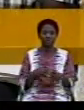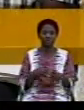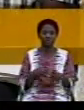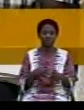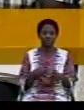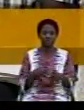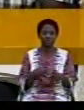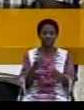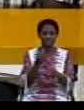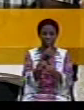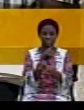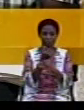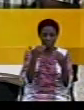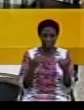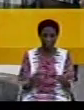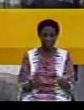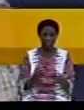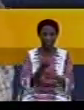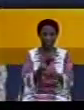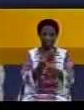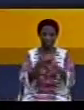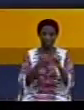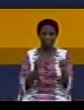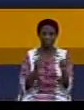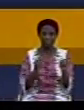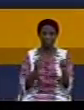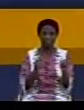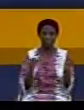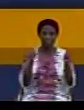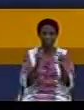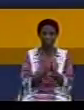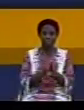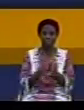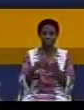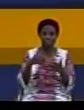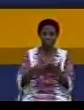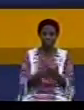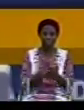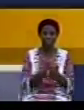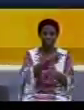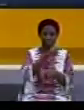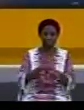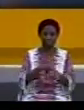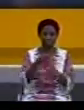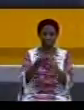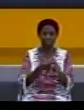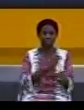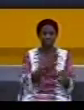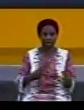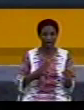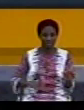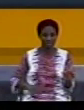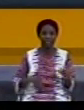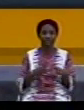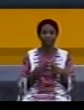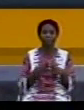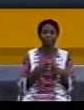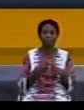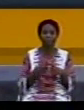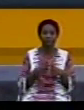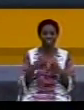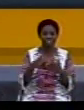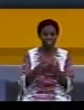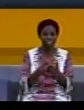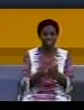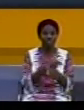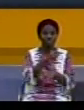forever. Present salvation with new nature from Christ. New